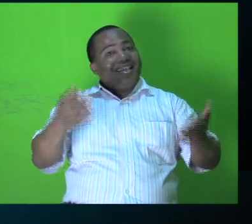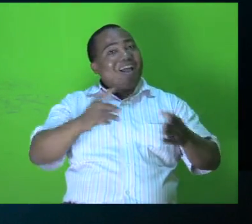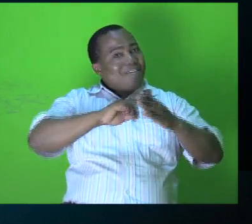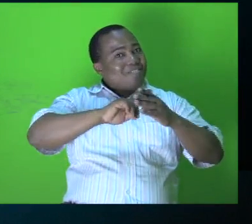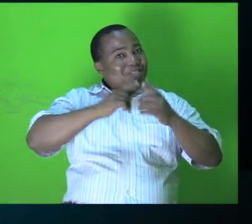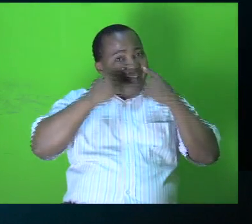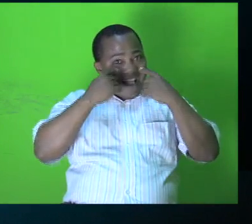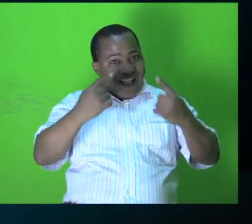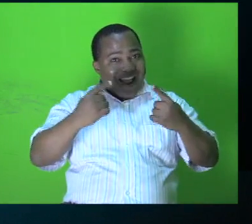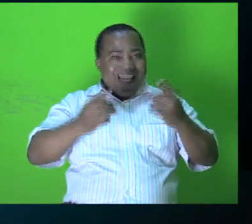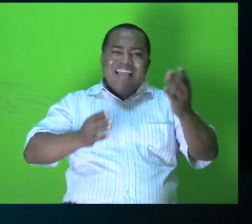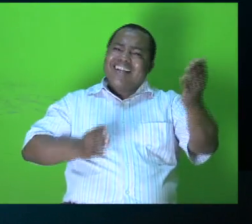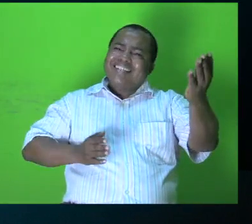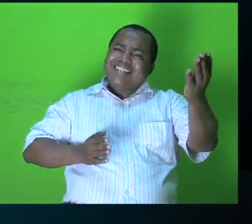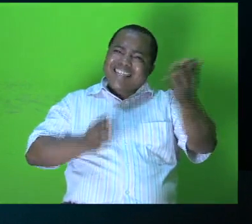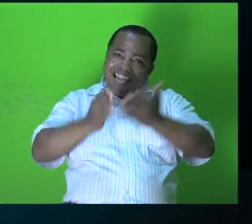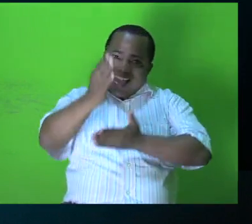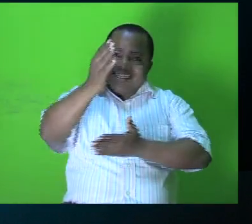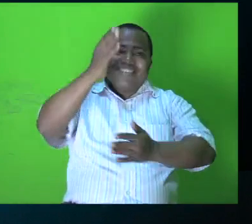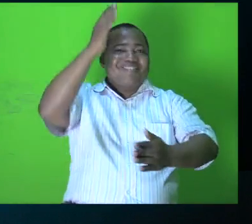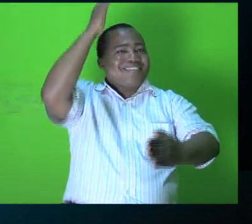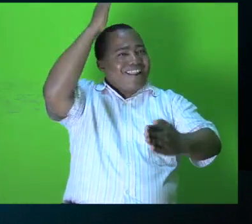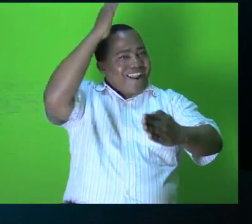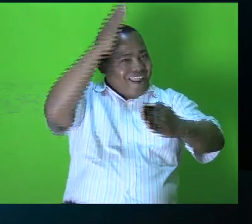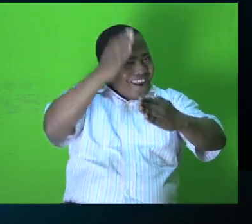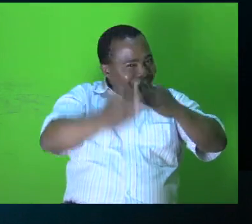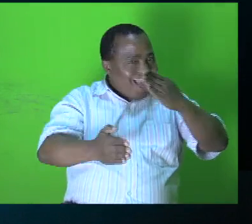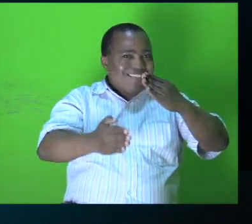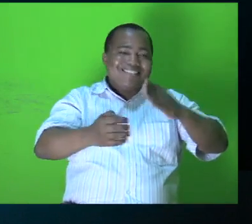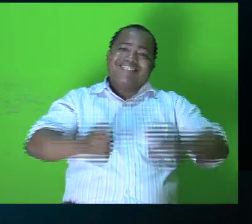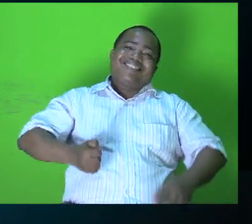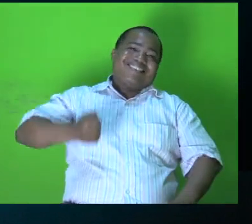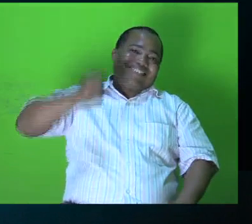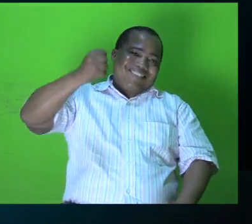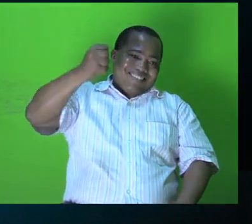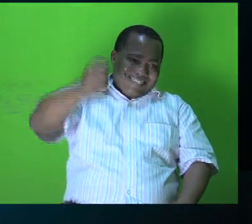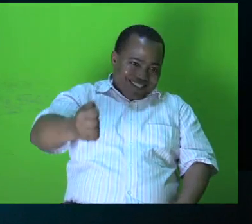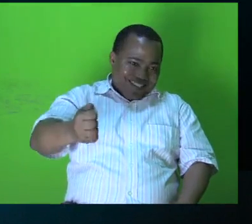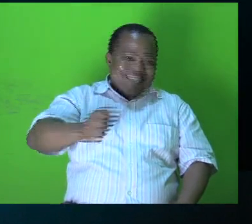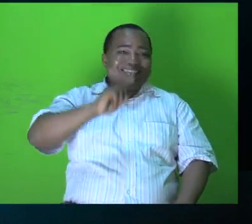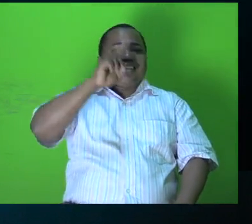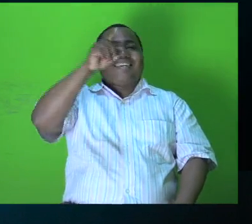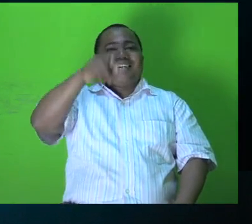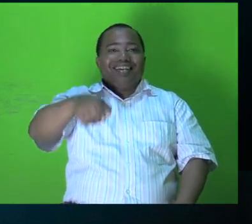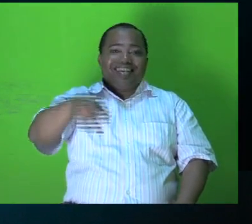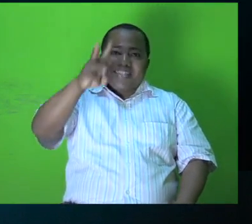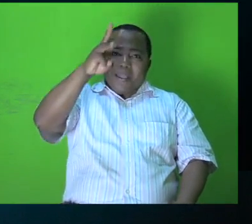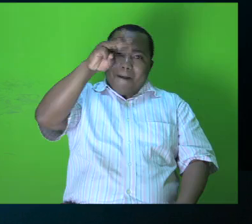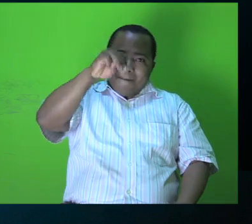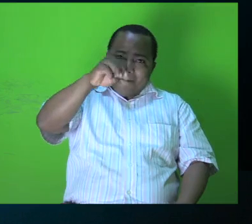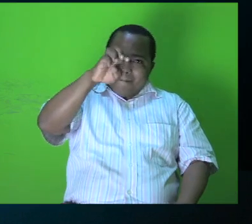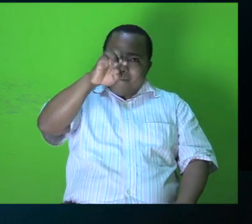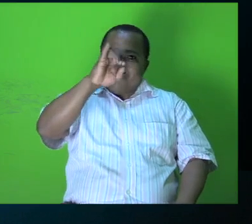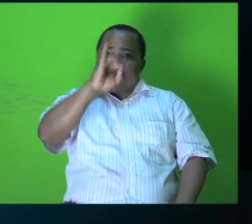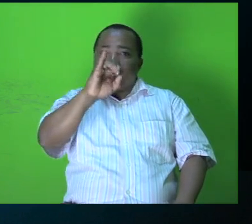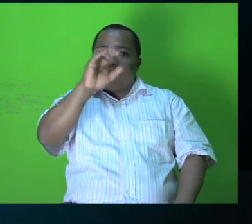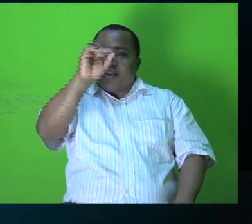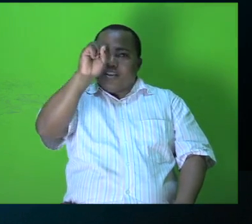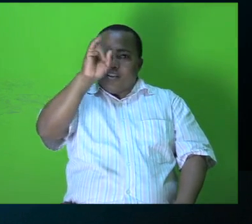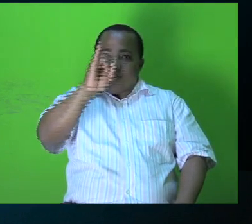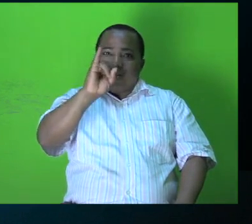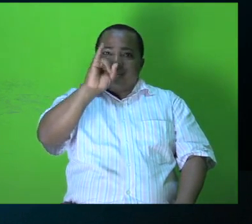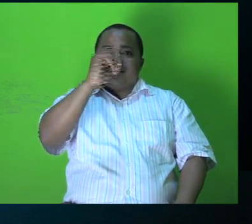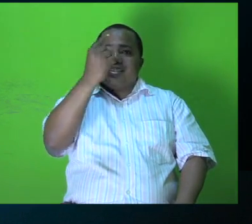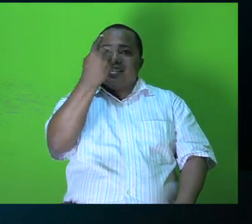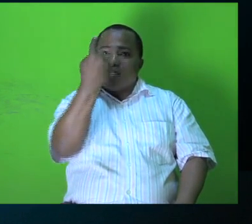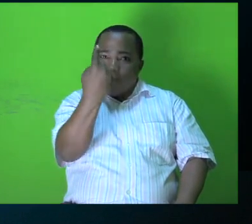go directly to the last stage in meiosis I, which